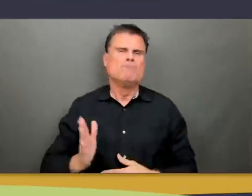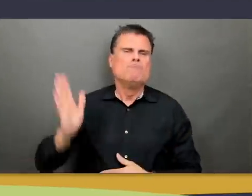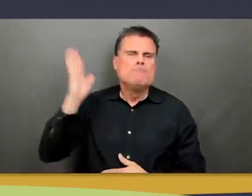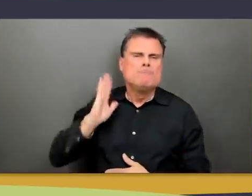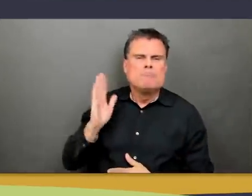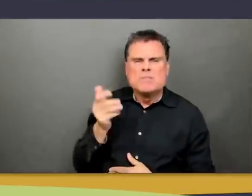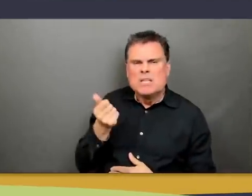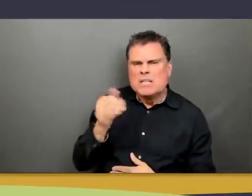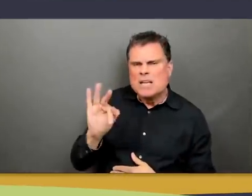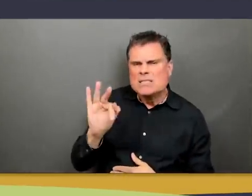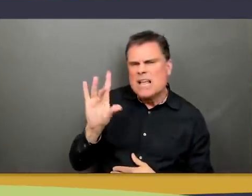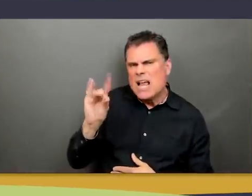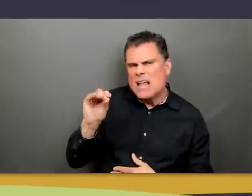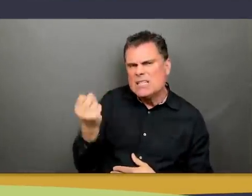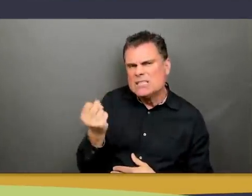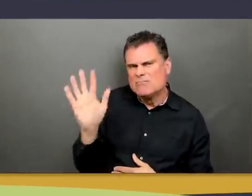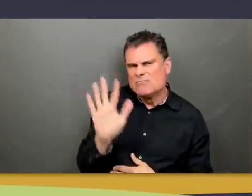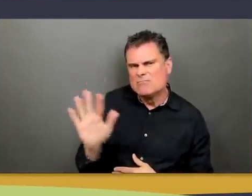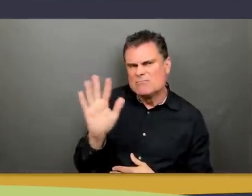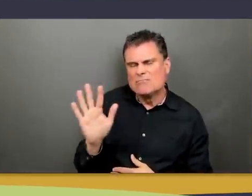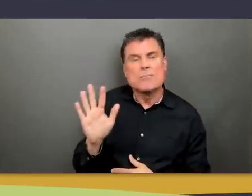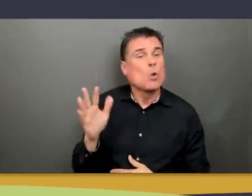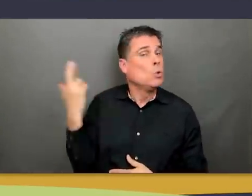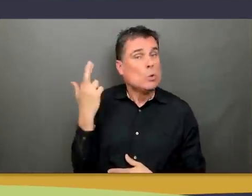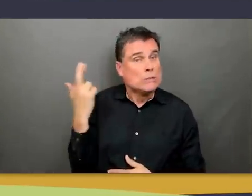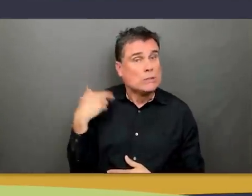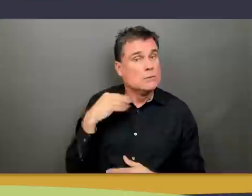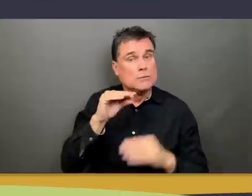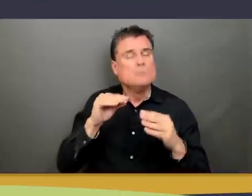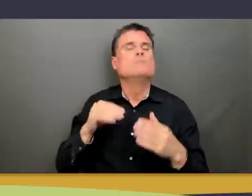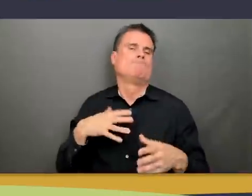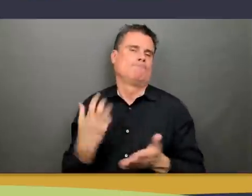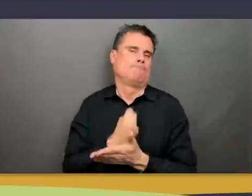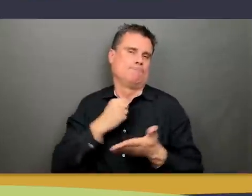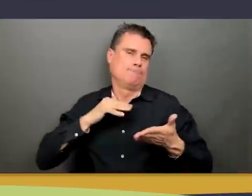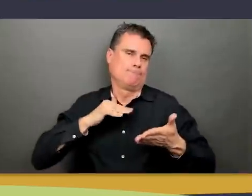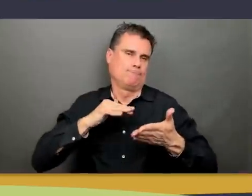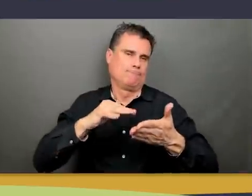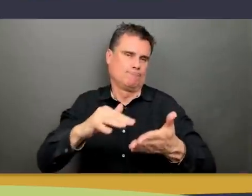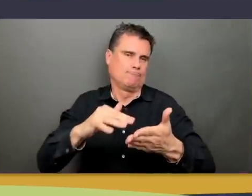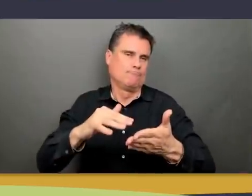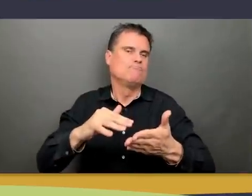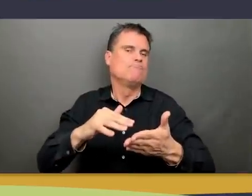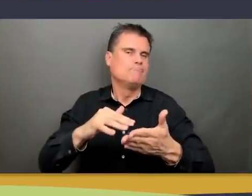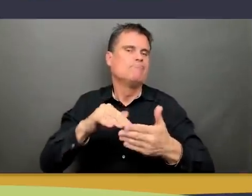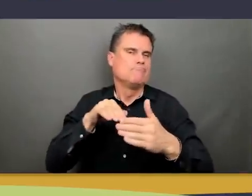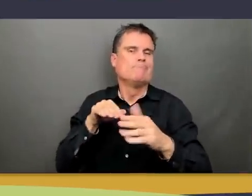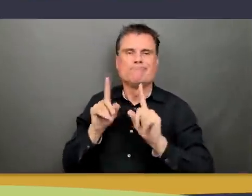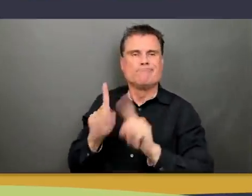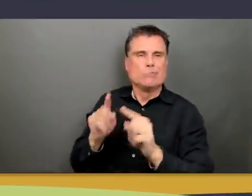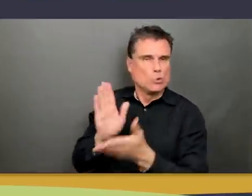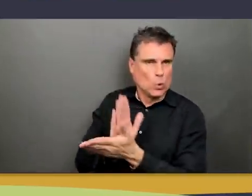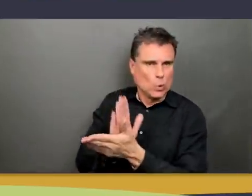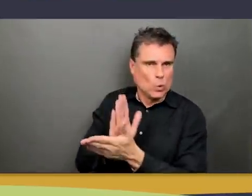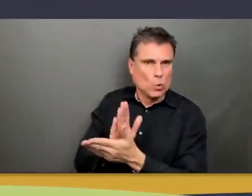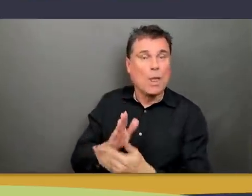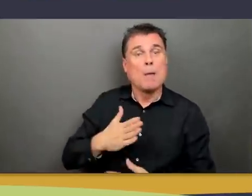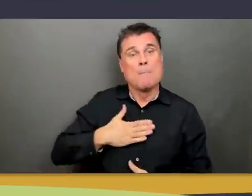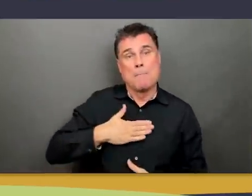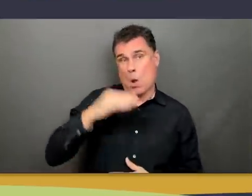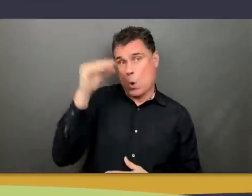1980s to go to school because I see education as a very important tool to